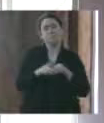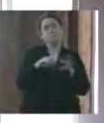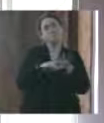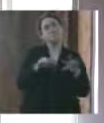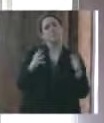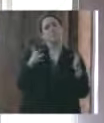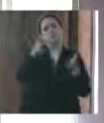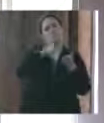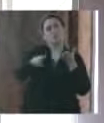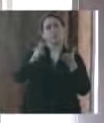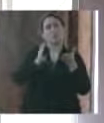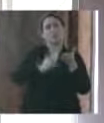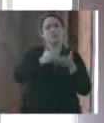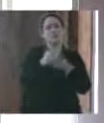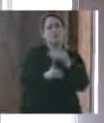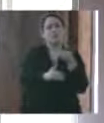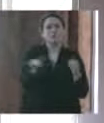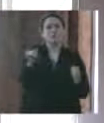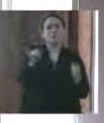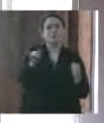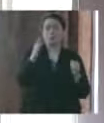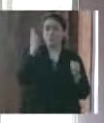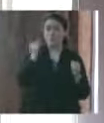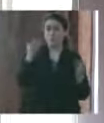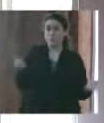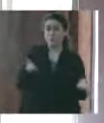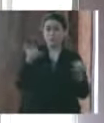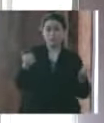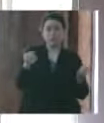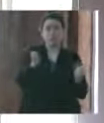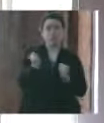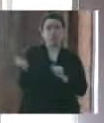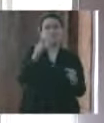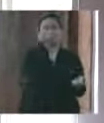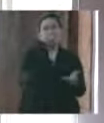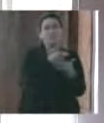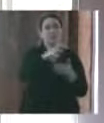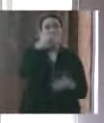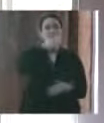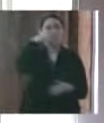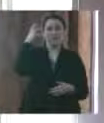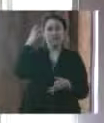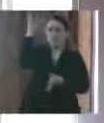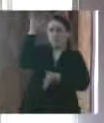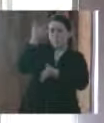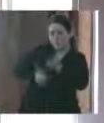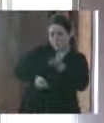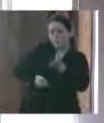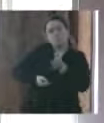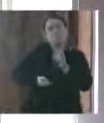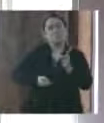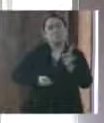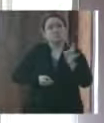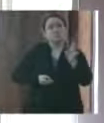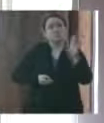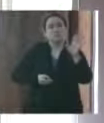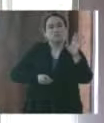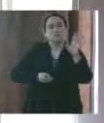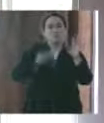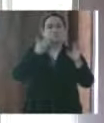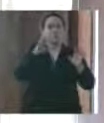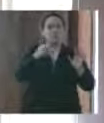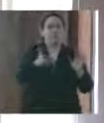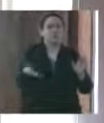belief that the extinction of the wild tiger in its natural habitat would be an extraordinary tragedy. It would